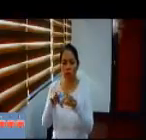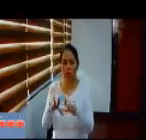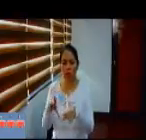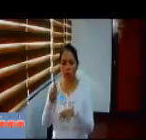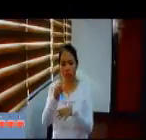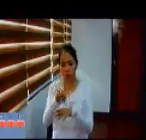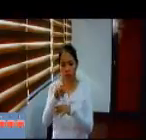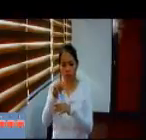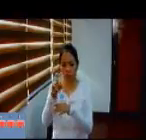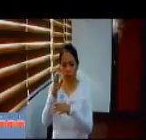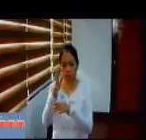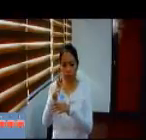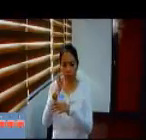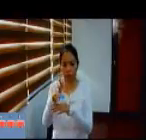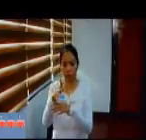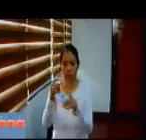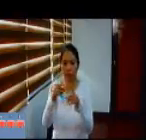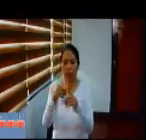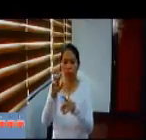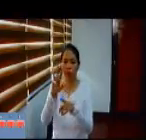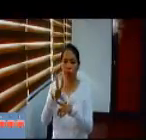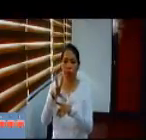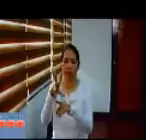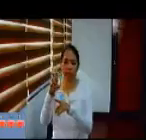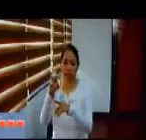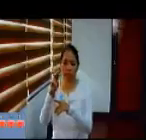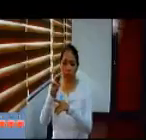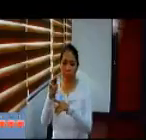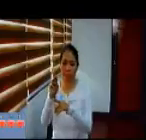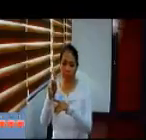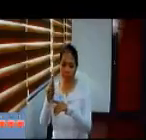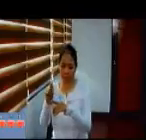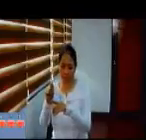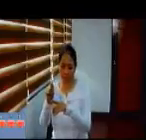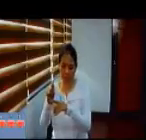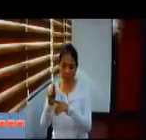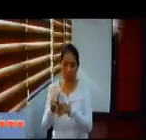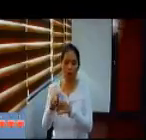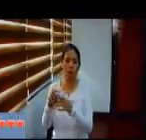150 to 300,000 metric tons of mill rice